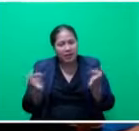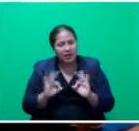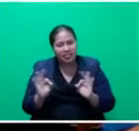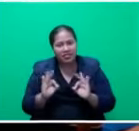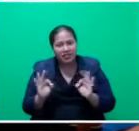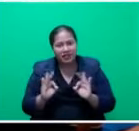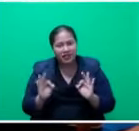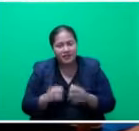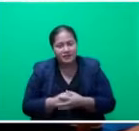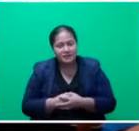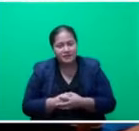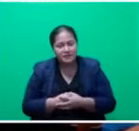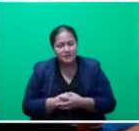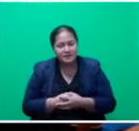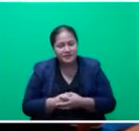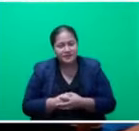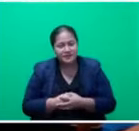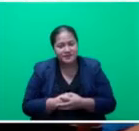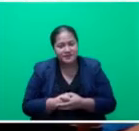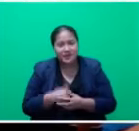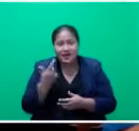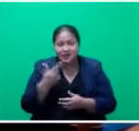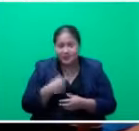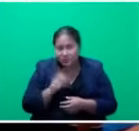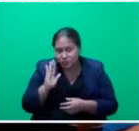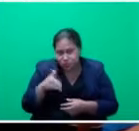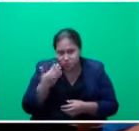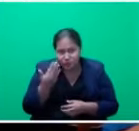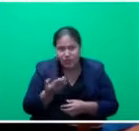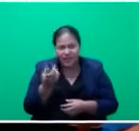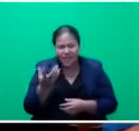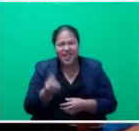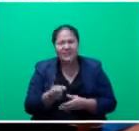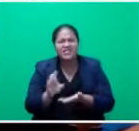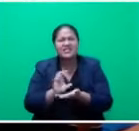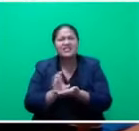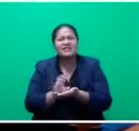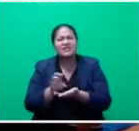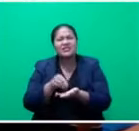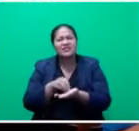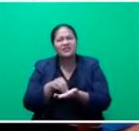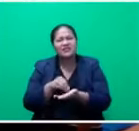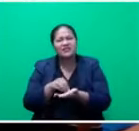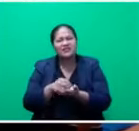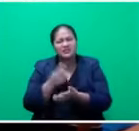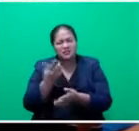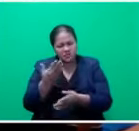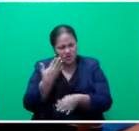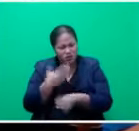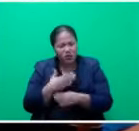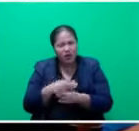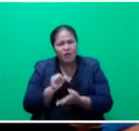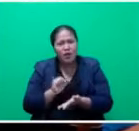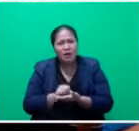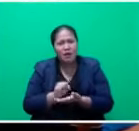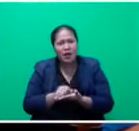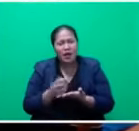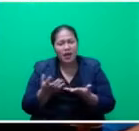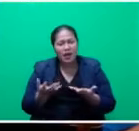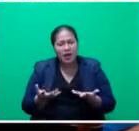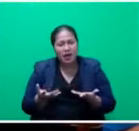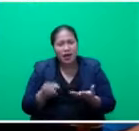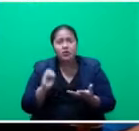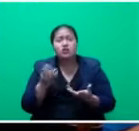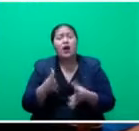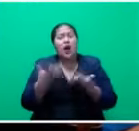usual, there was a call on civil servants to be more efficient. But how can they be efficient when